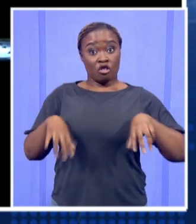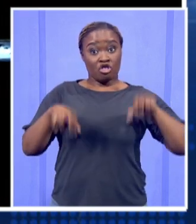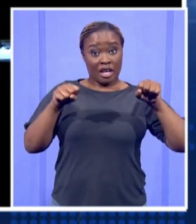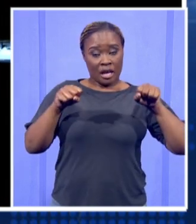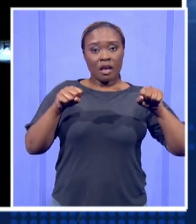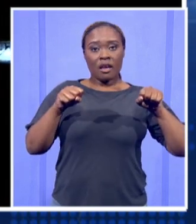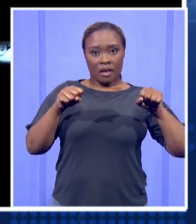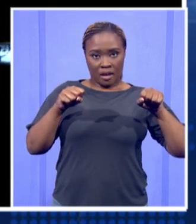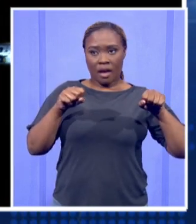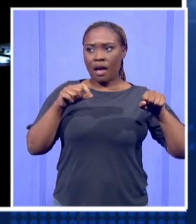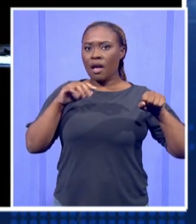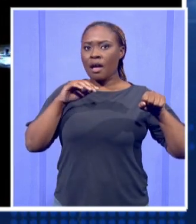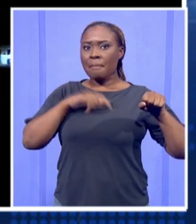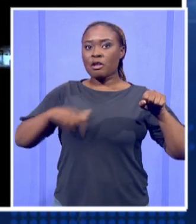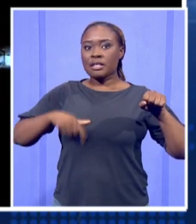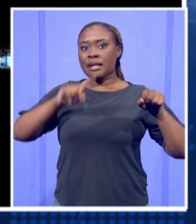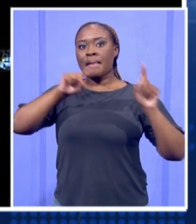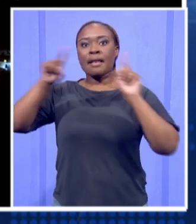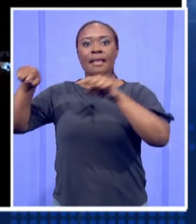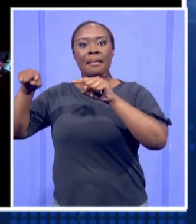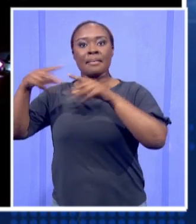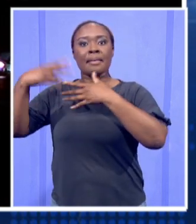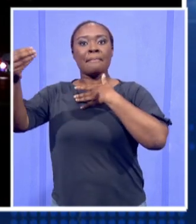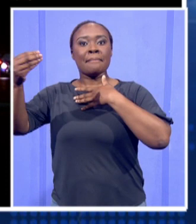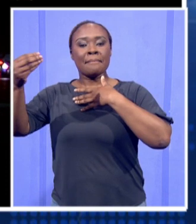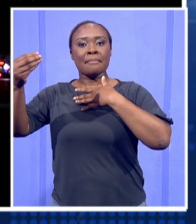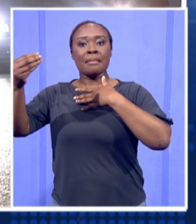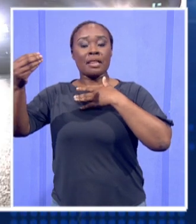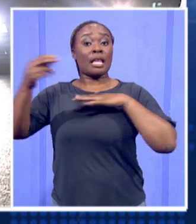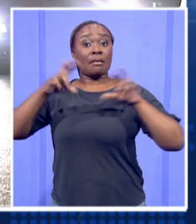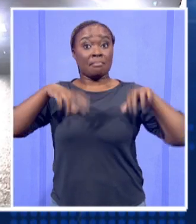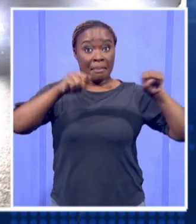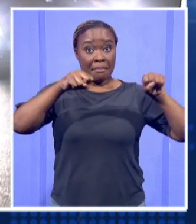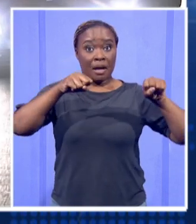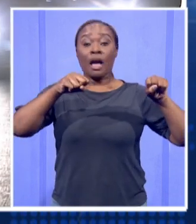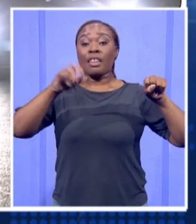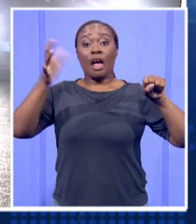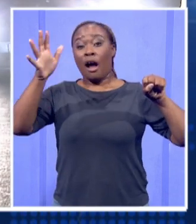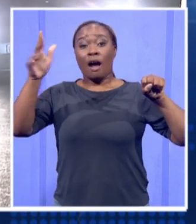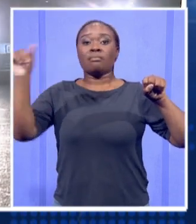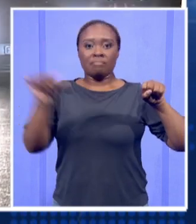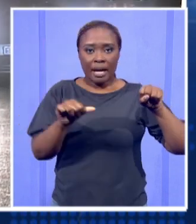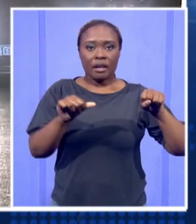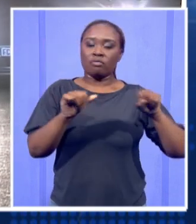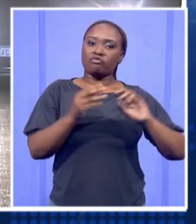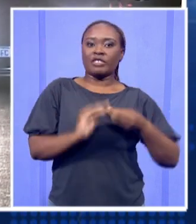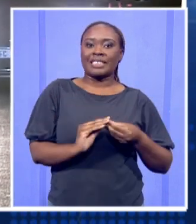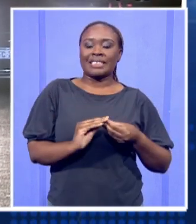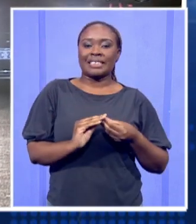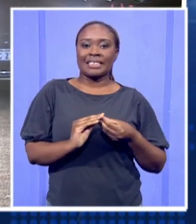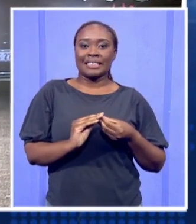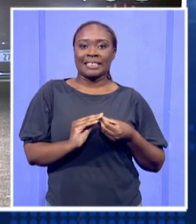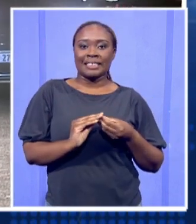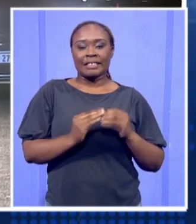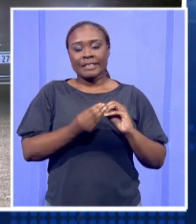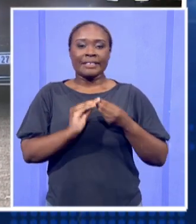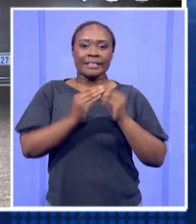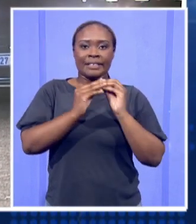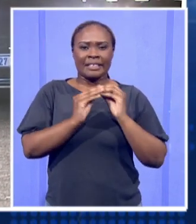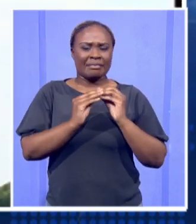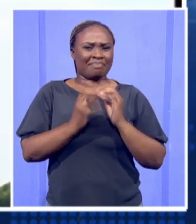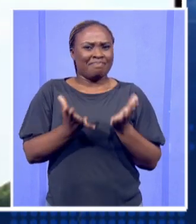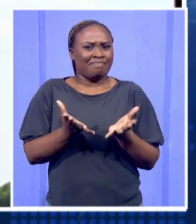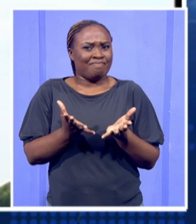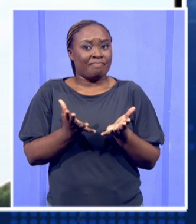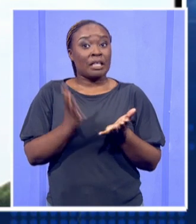high-profile international visit, the wheels start coming off in South Africa, and he has to return to deal with the problem. So